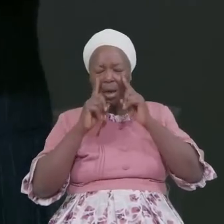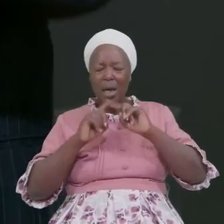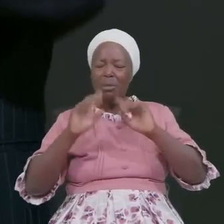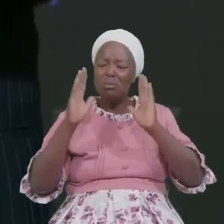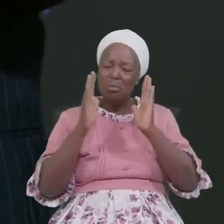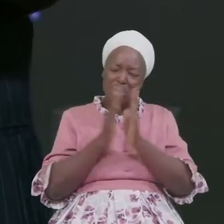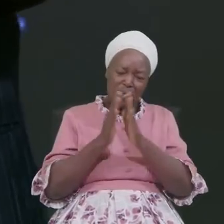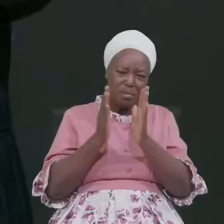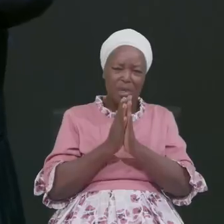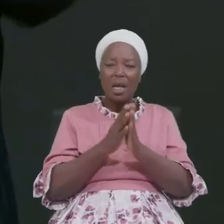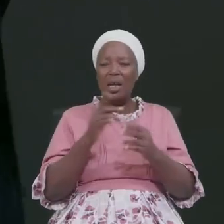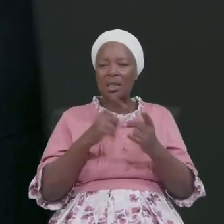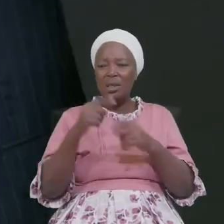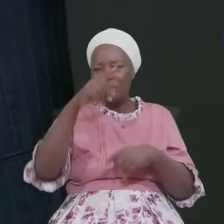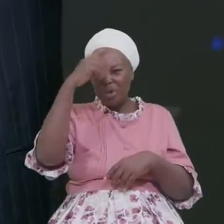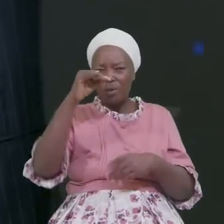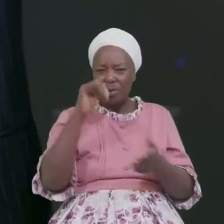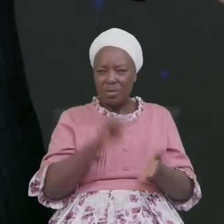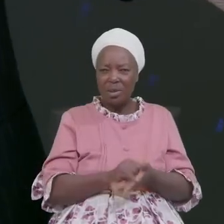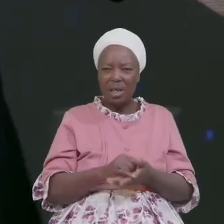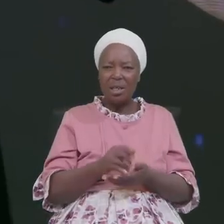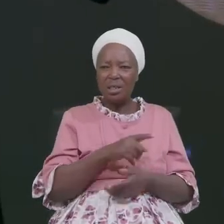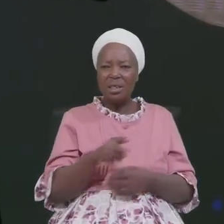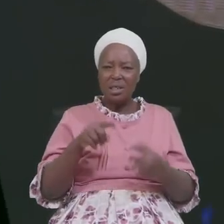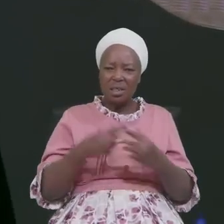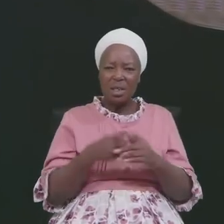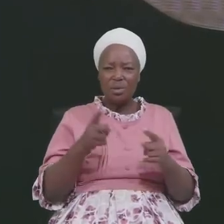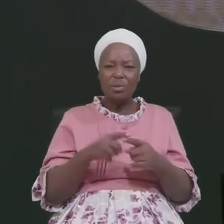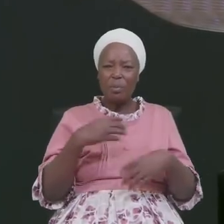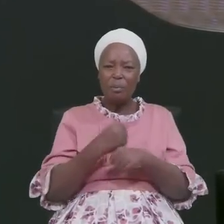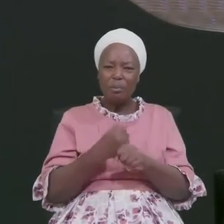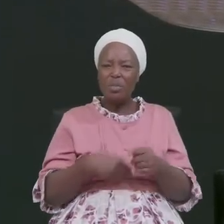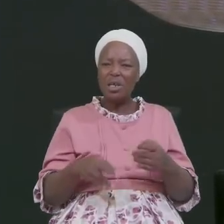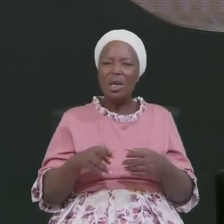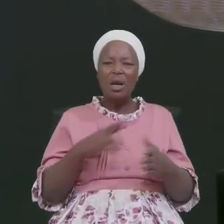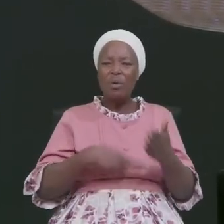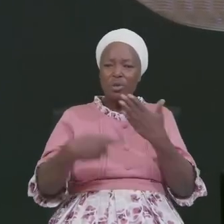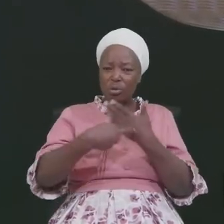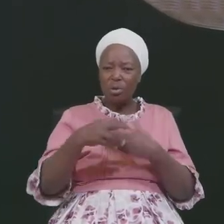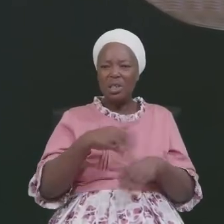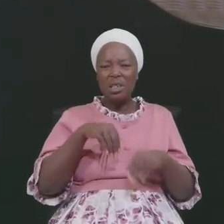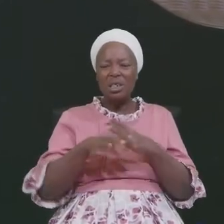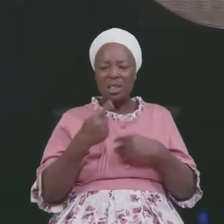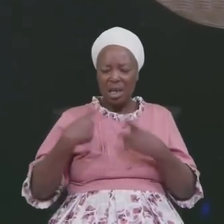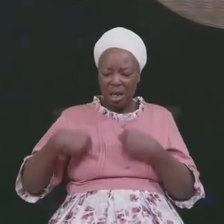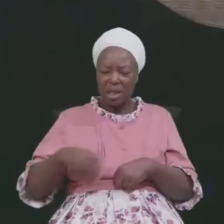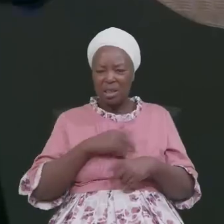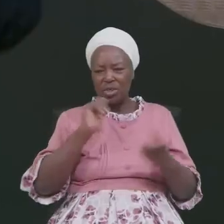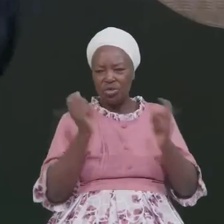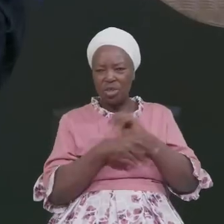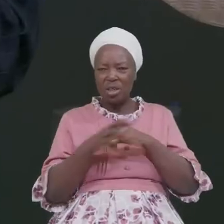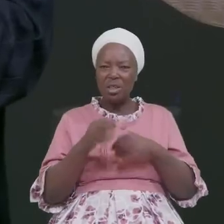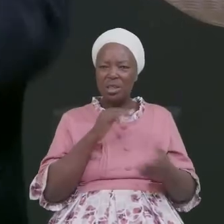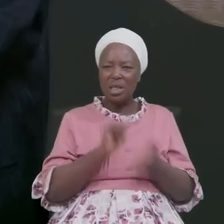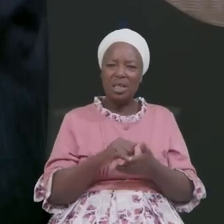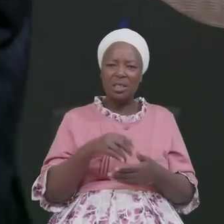And because of that, they began to make restitution. It softened their heart, it changed their lives. Where